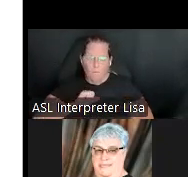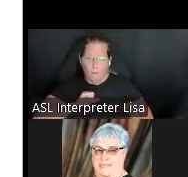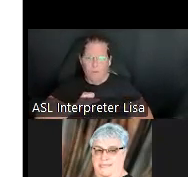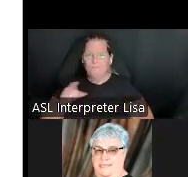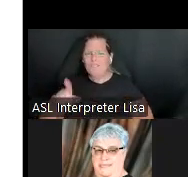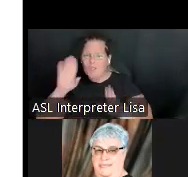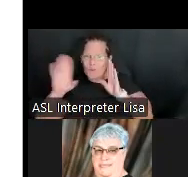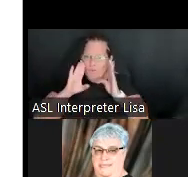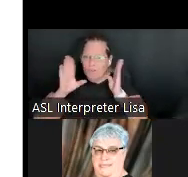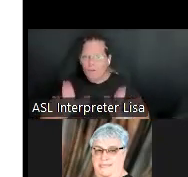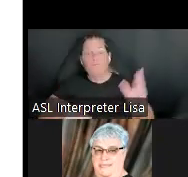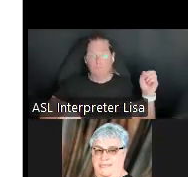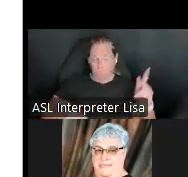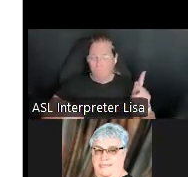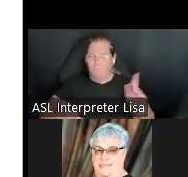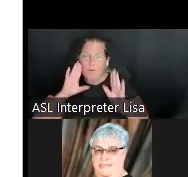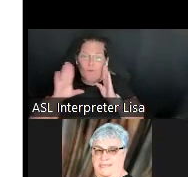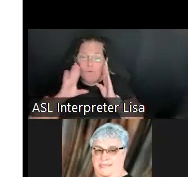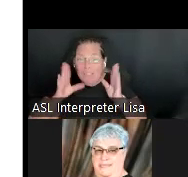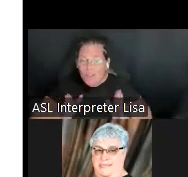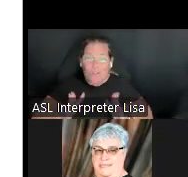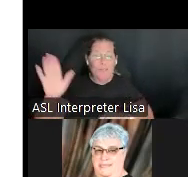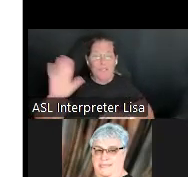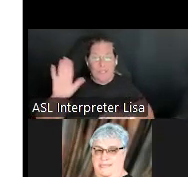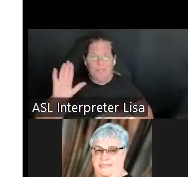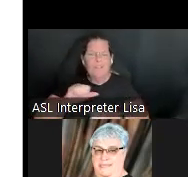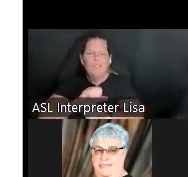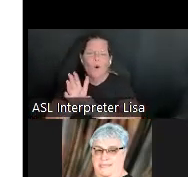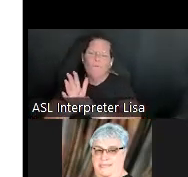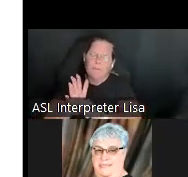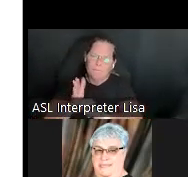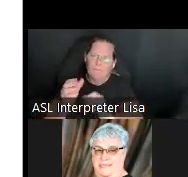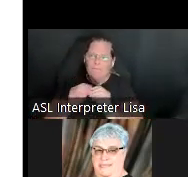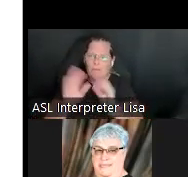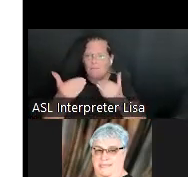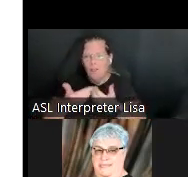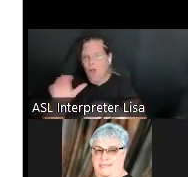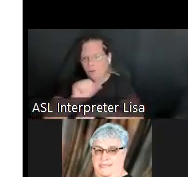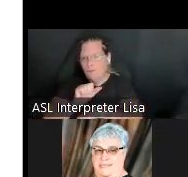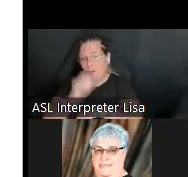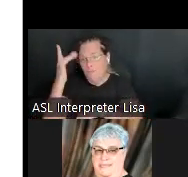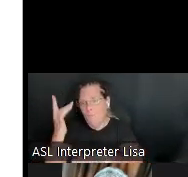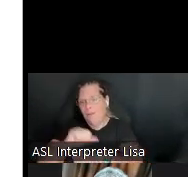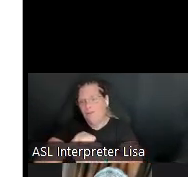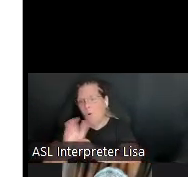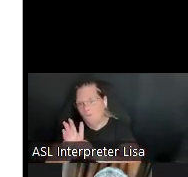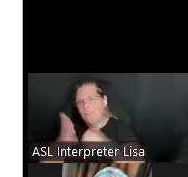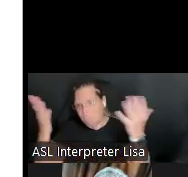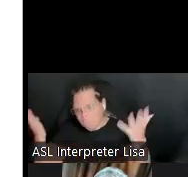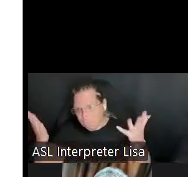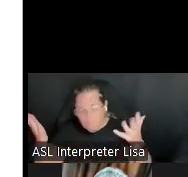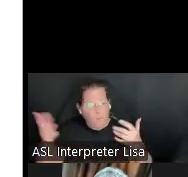greeter, so until COVID, she lost a job because of COVID, but she was